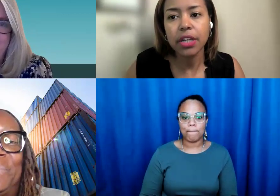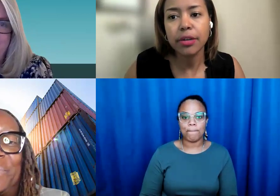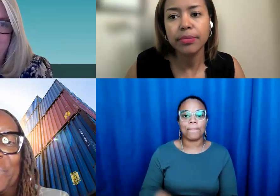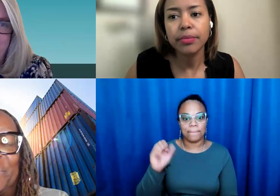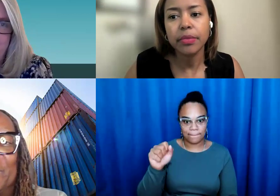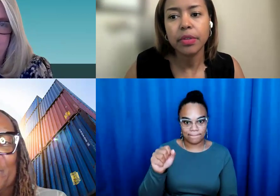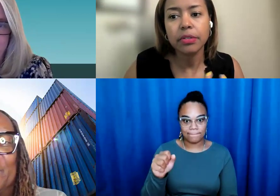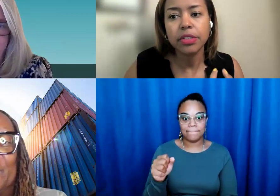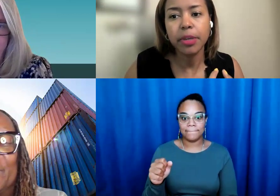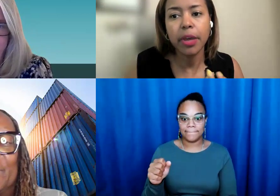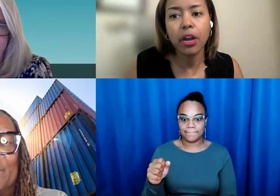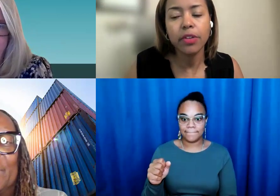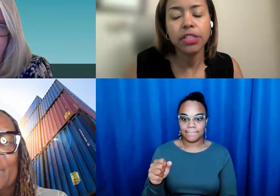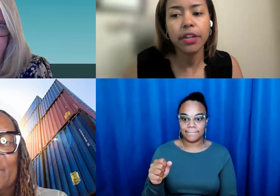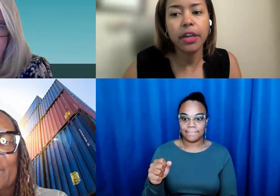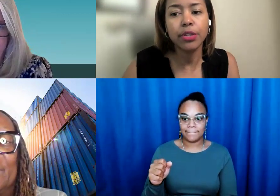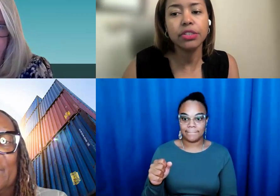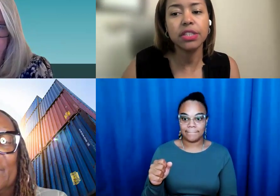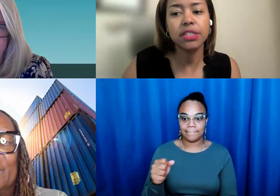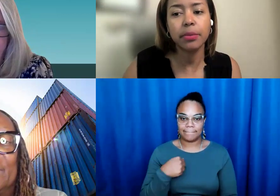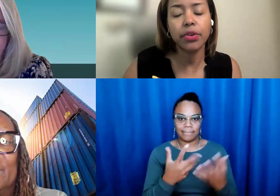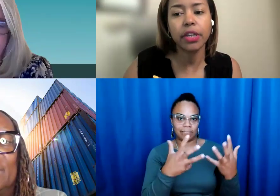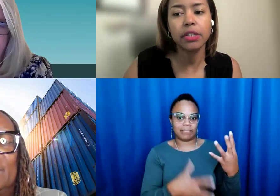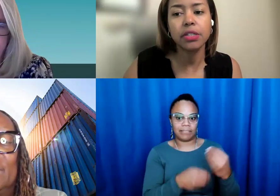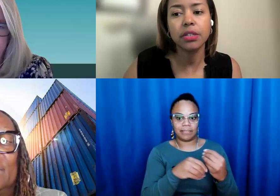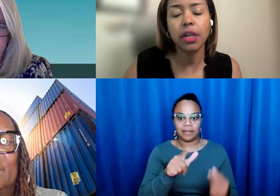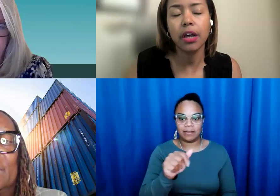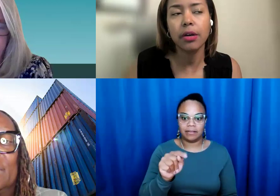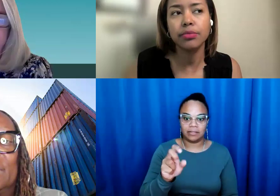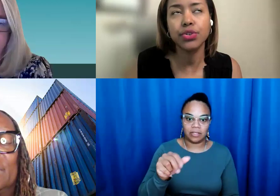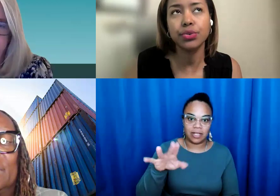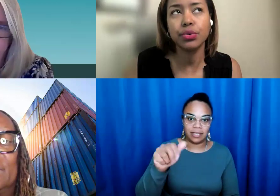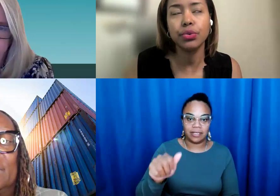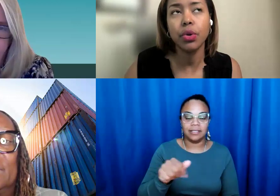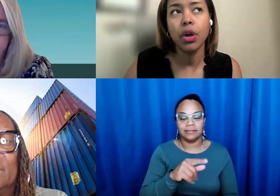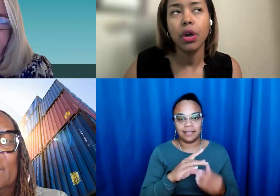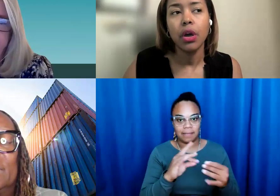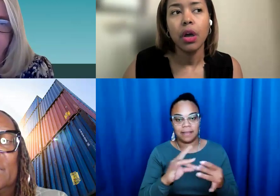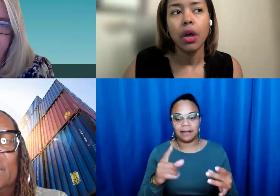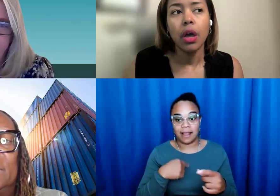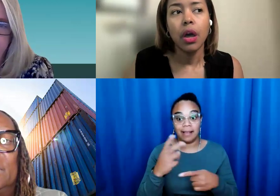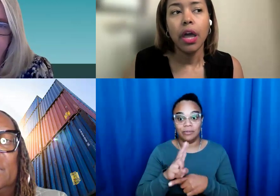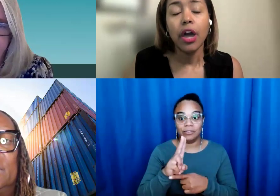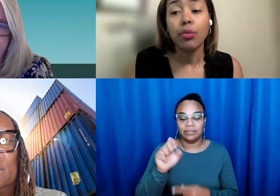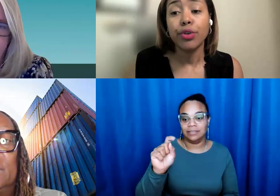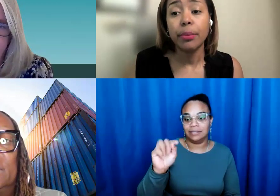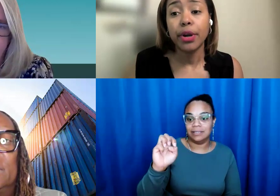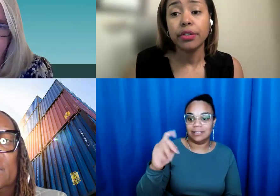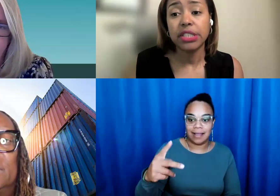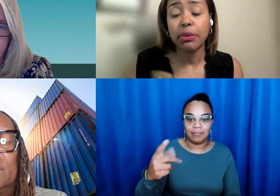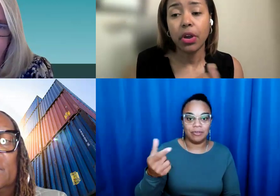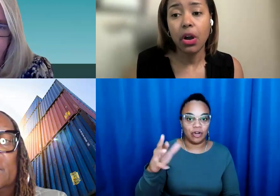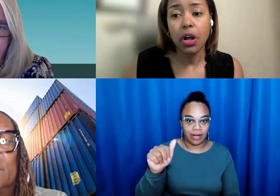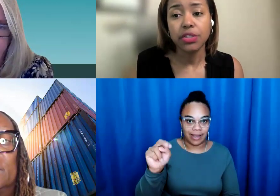Yes, I'm actually, to piggyback off of LaTaunya, I'm using the STEP grant to